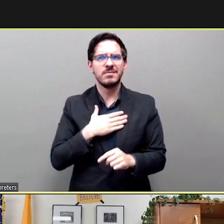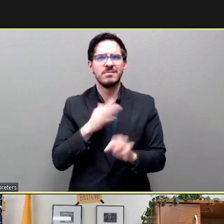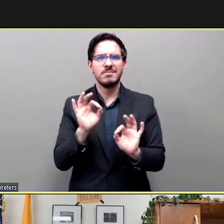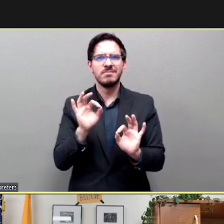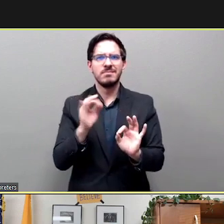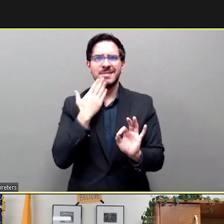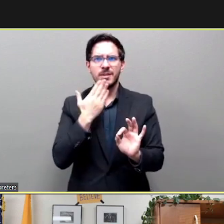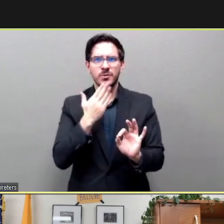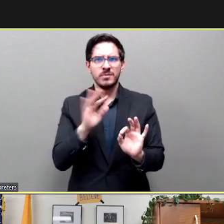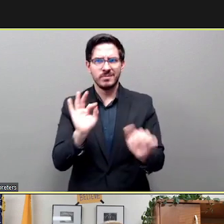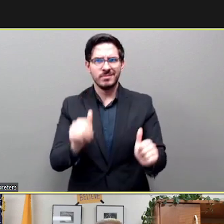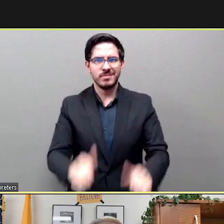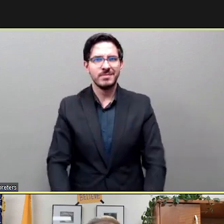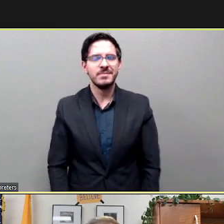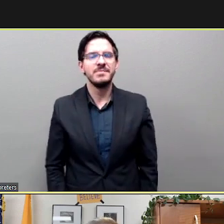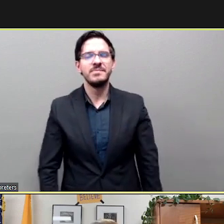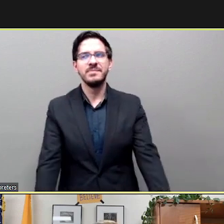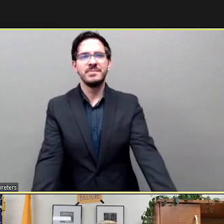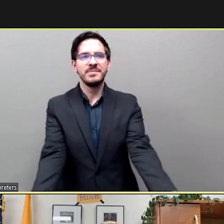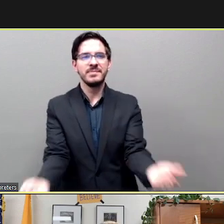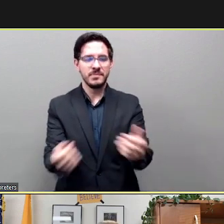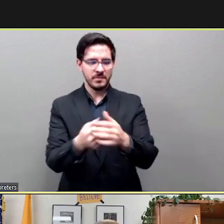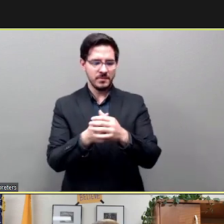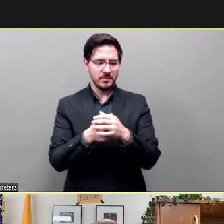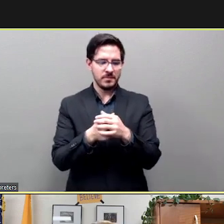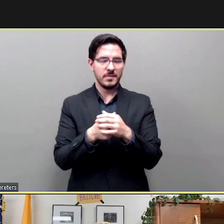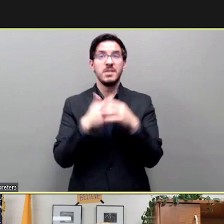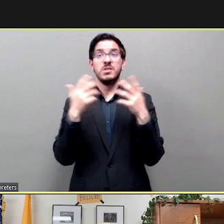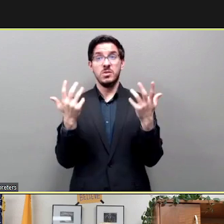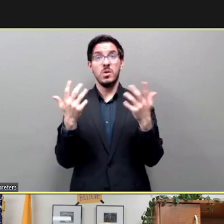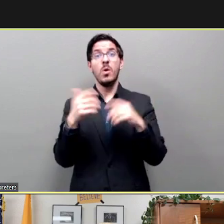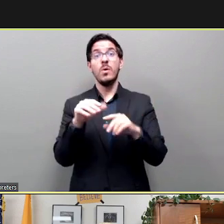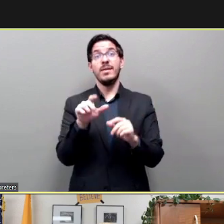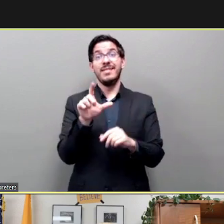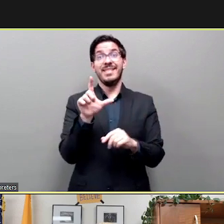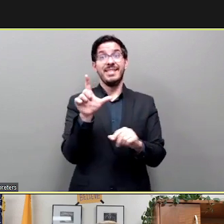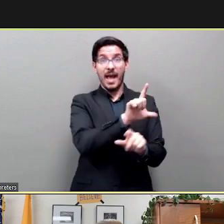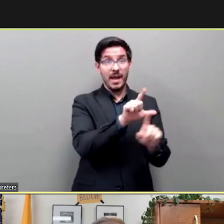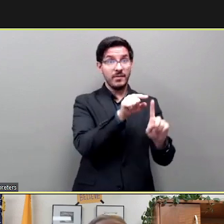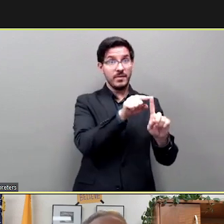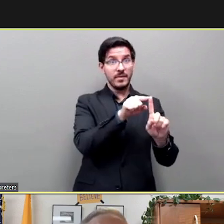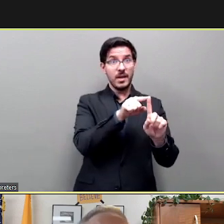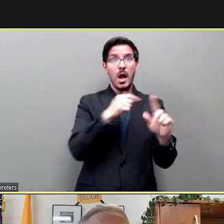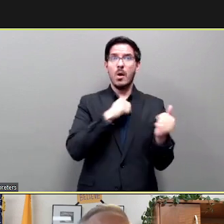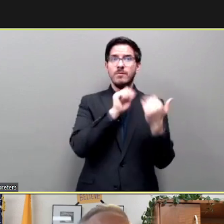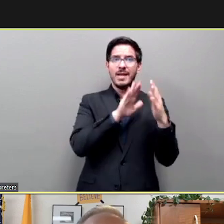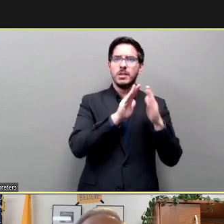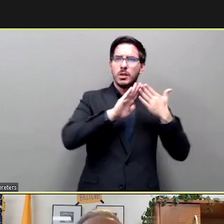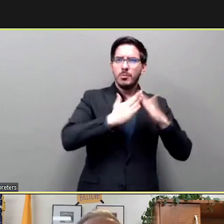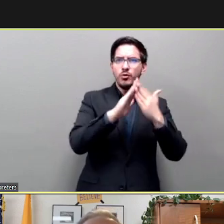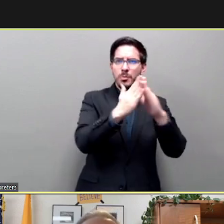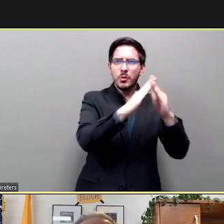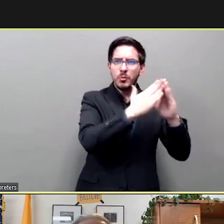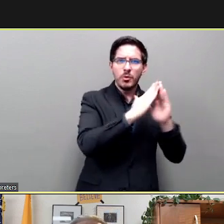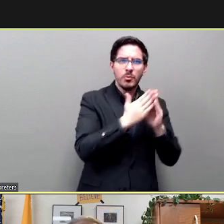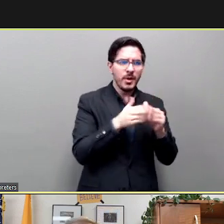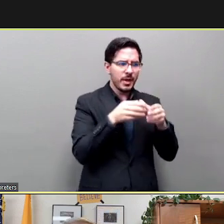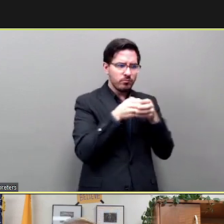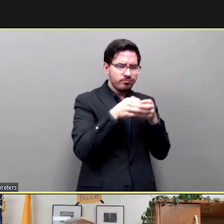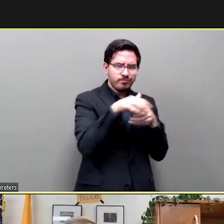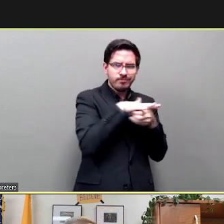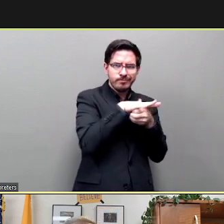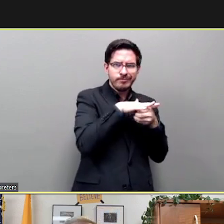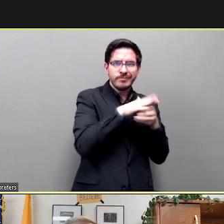Thanks. And so this, on the left is what we're all facing as New Mexico citizens. And on the right is what